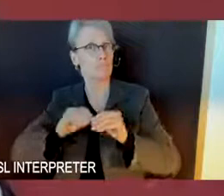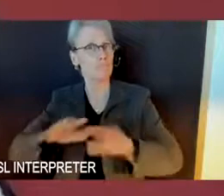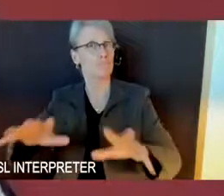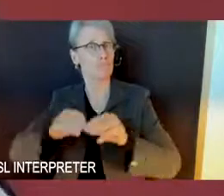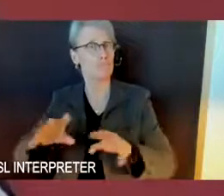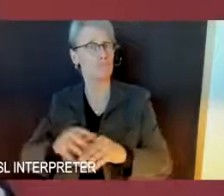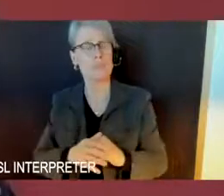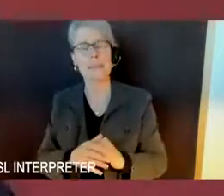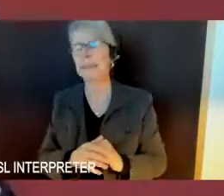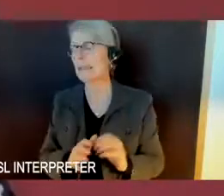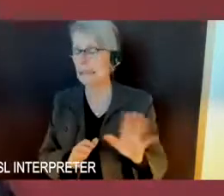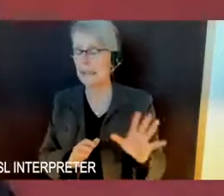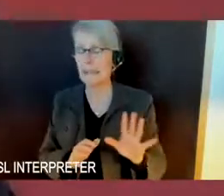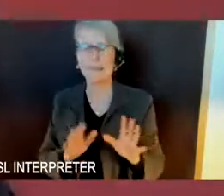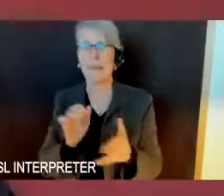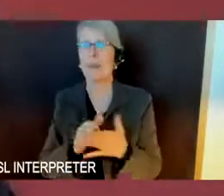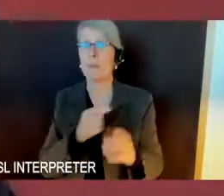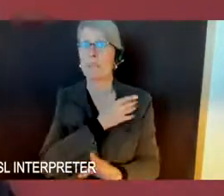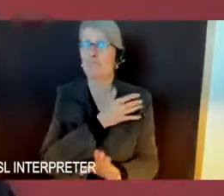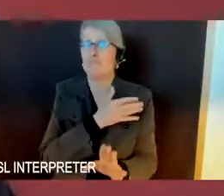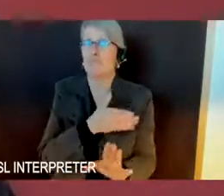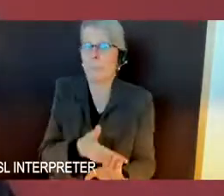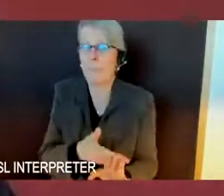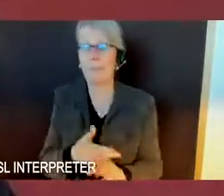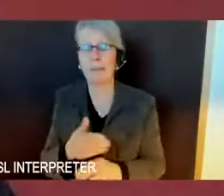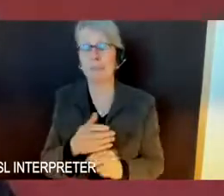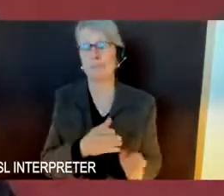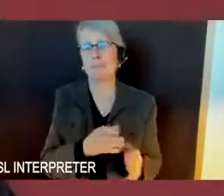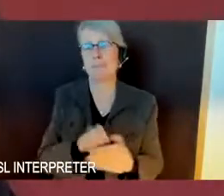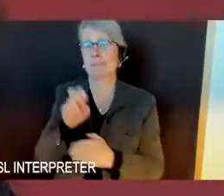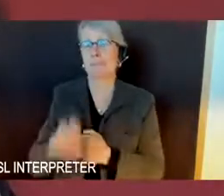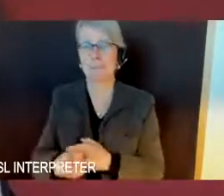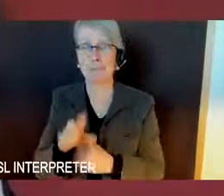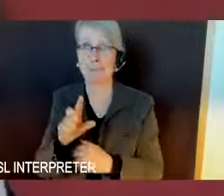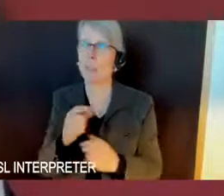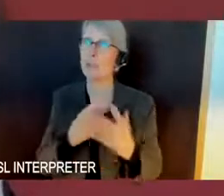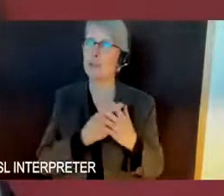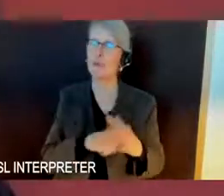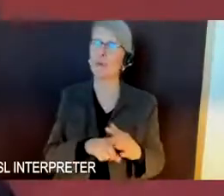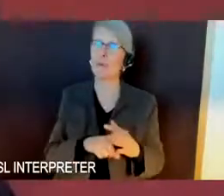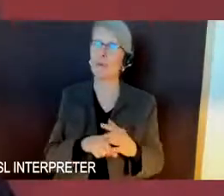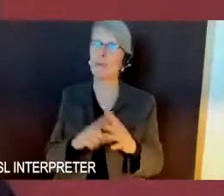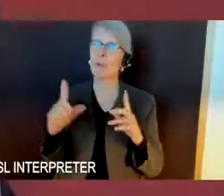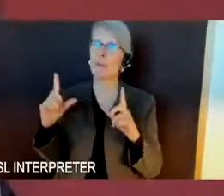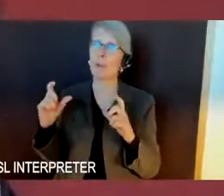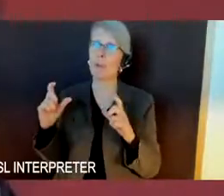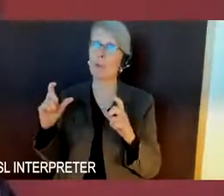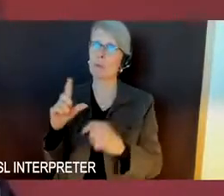create. And so, you know, flash forward to today, 2020, I started in, I don't